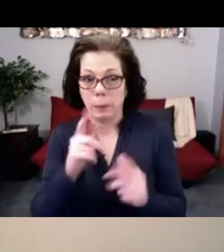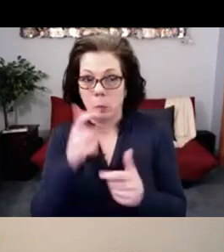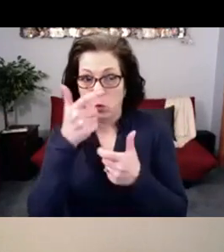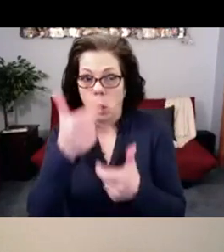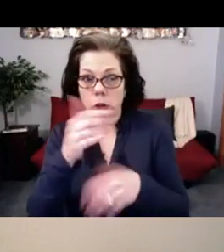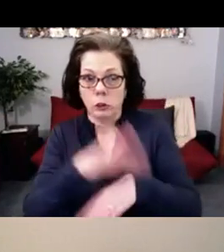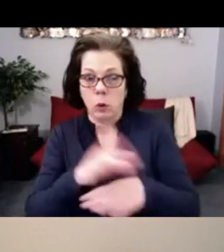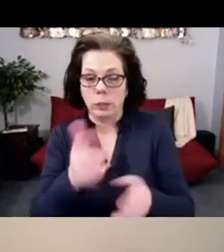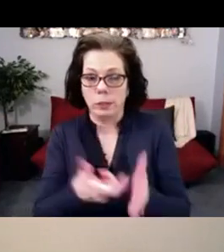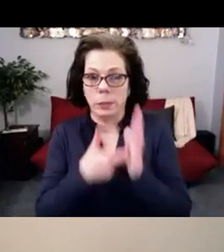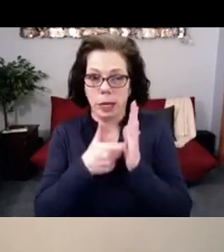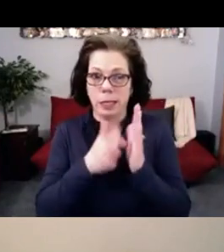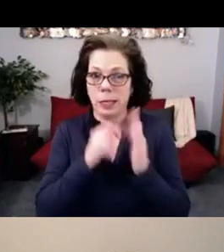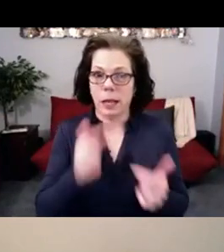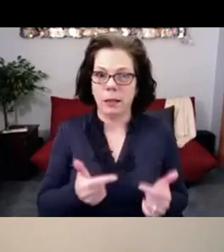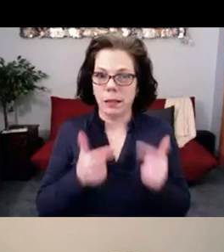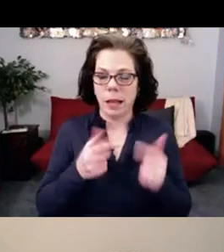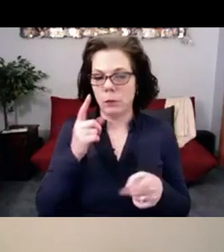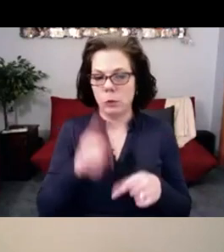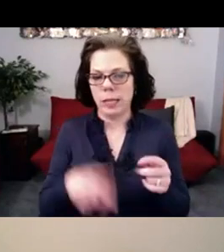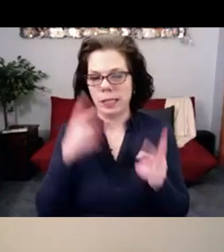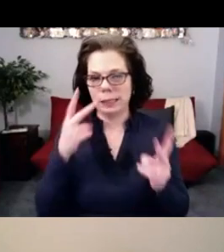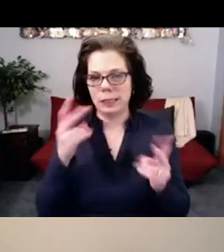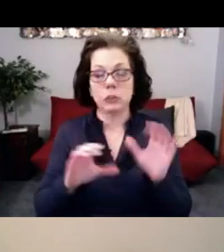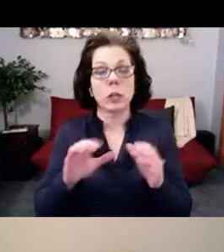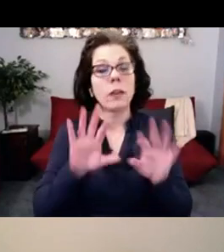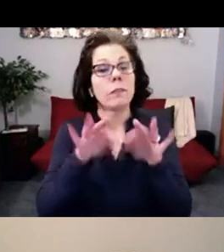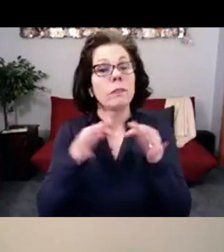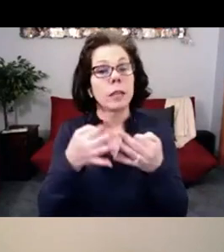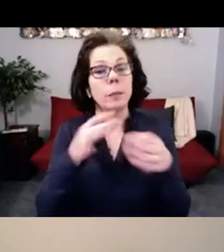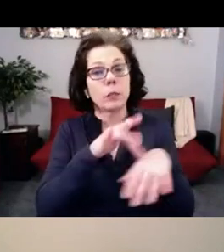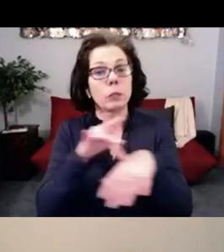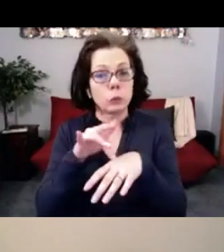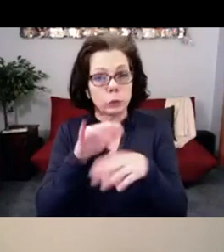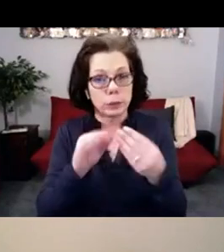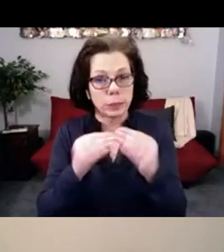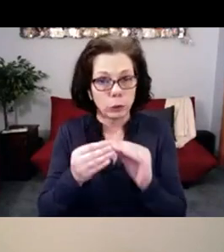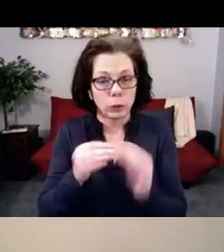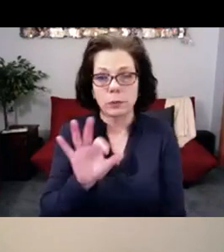demand and not live, you can't see the chat. The Family Resource Center phone number is